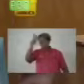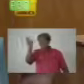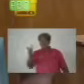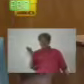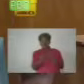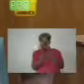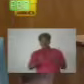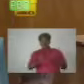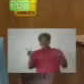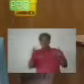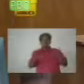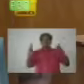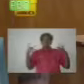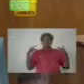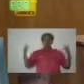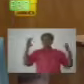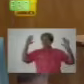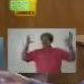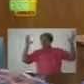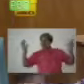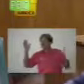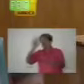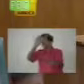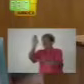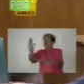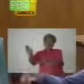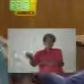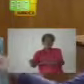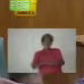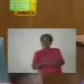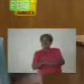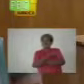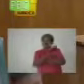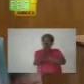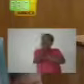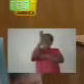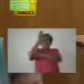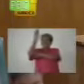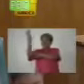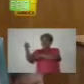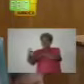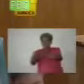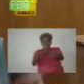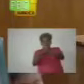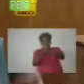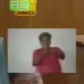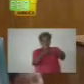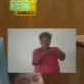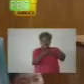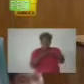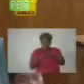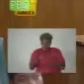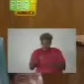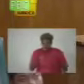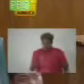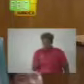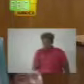No big event, carnival, go through the whole night and move through the whole town. But round robin,